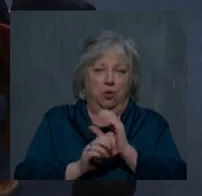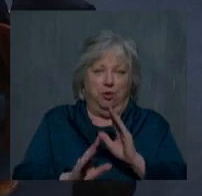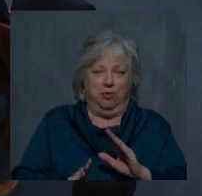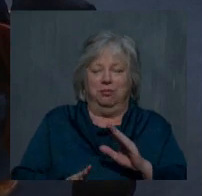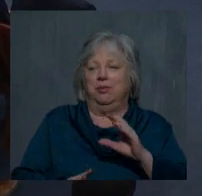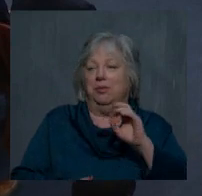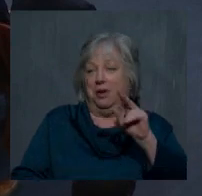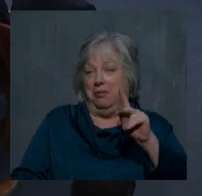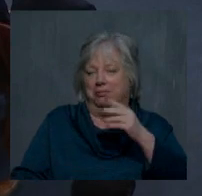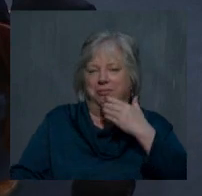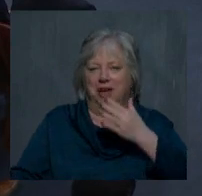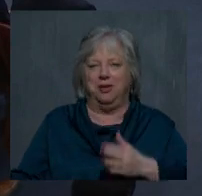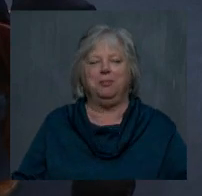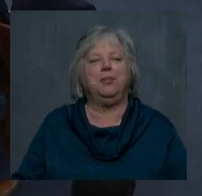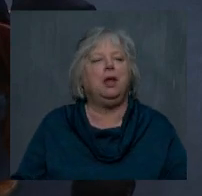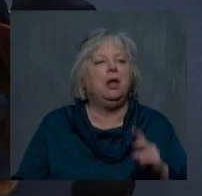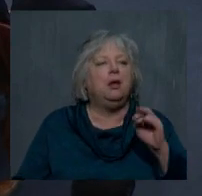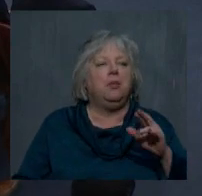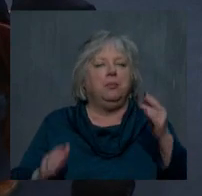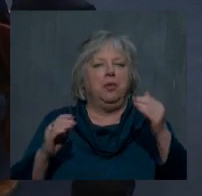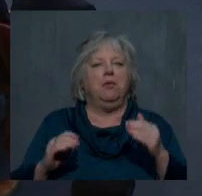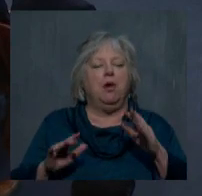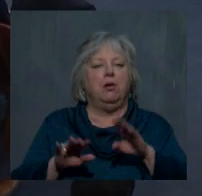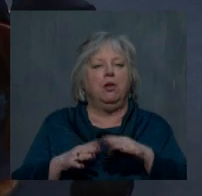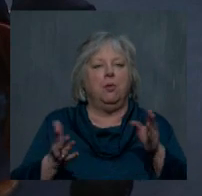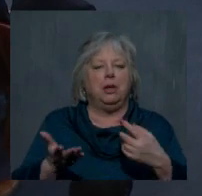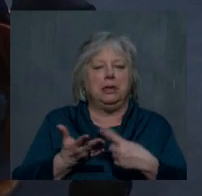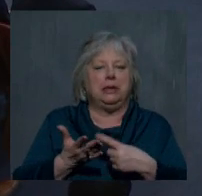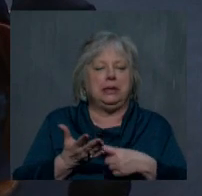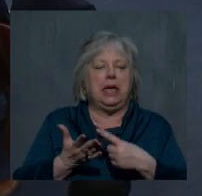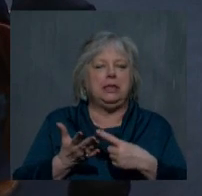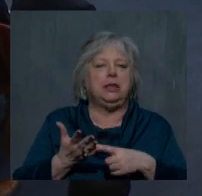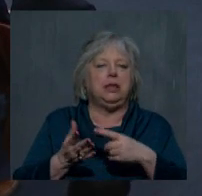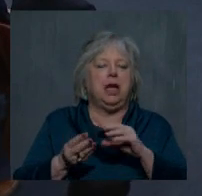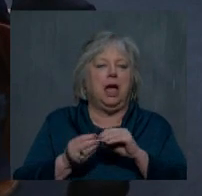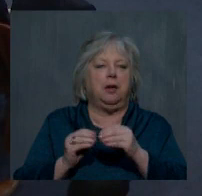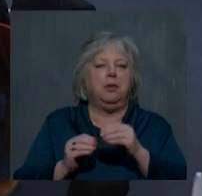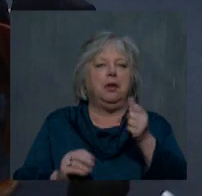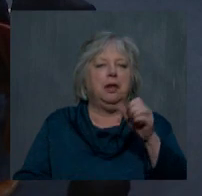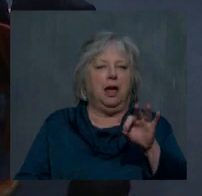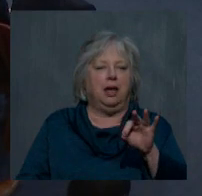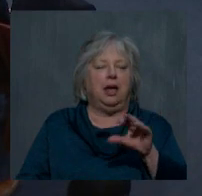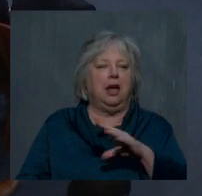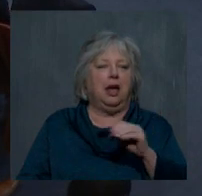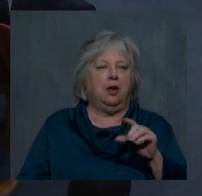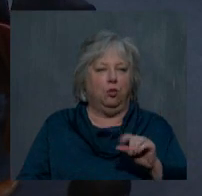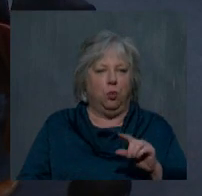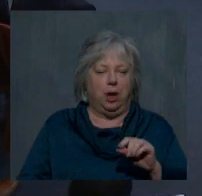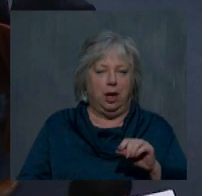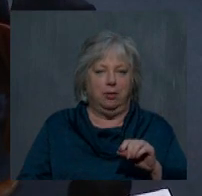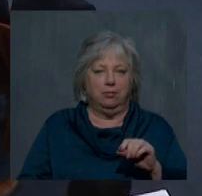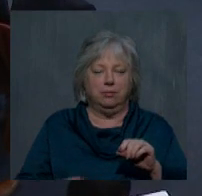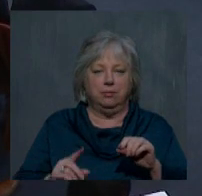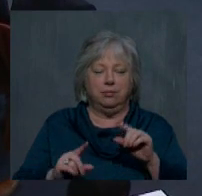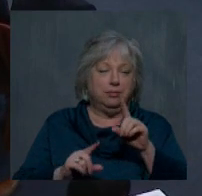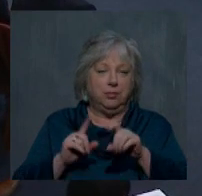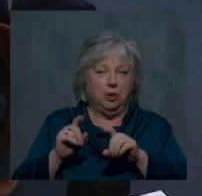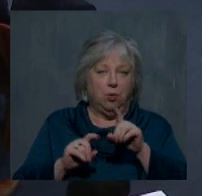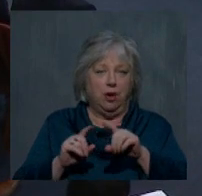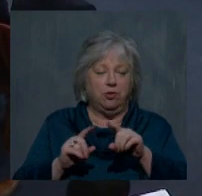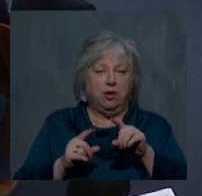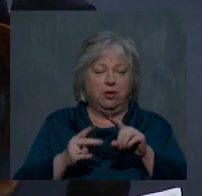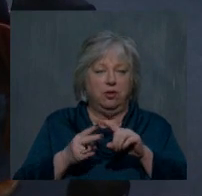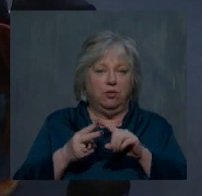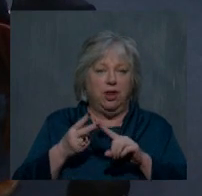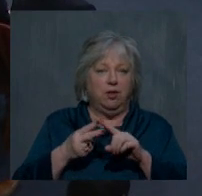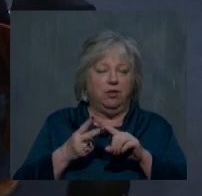Okay, we can move on now to the public hearing items, items 19 and 20. Are there any questions concerning